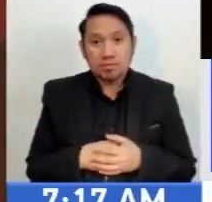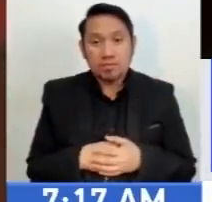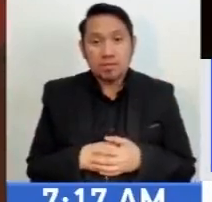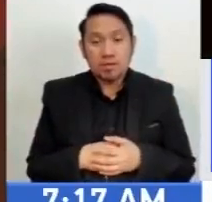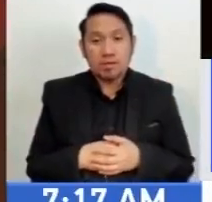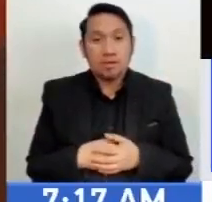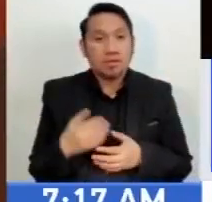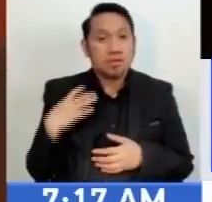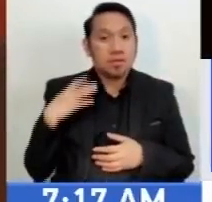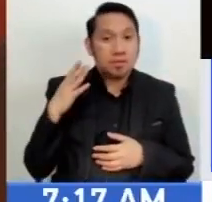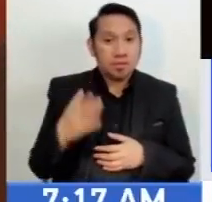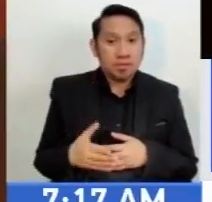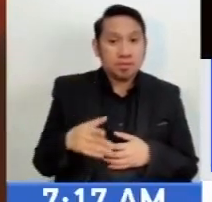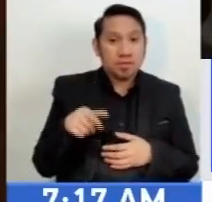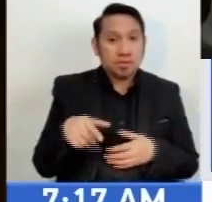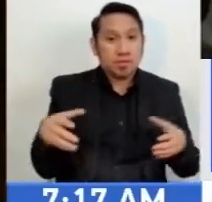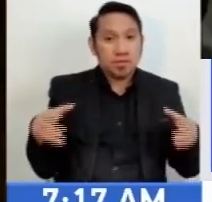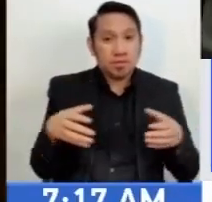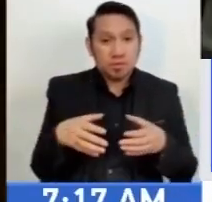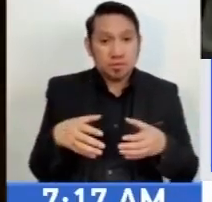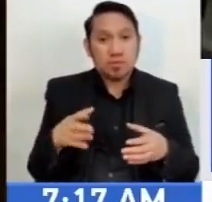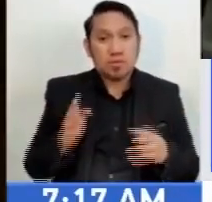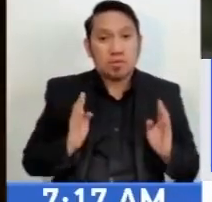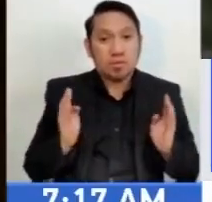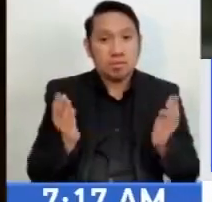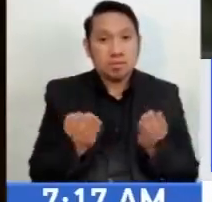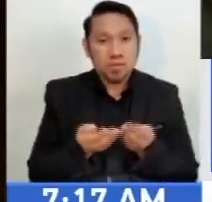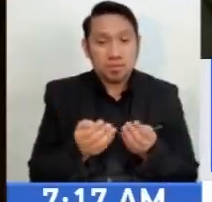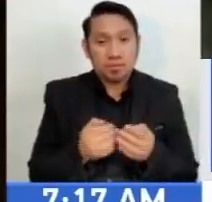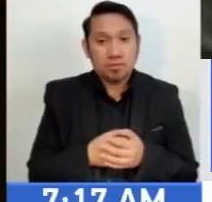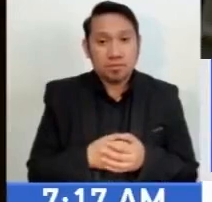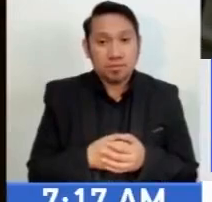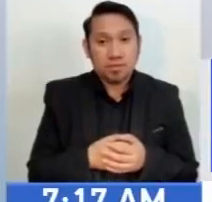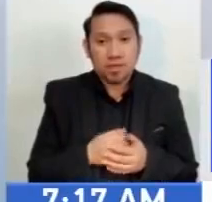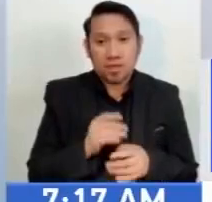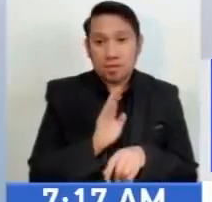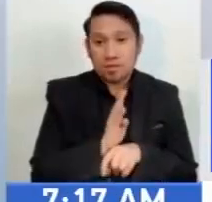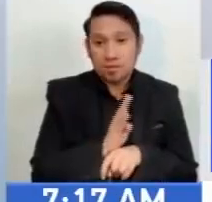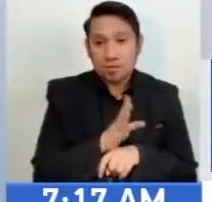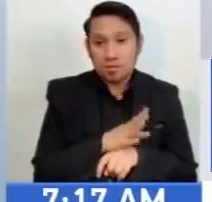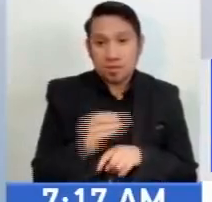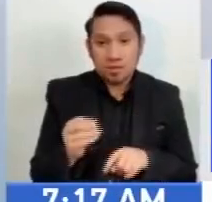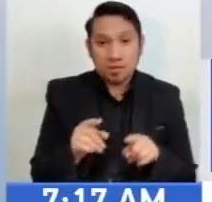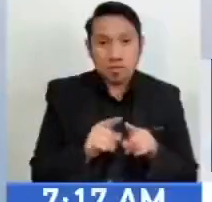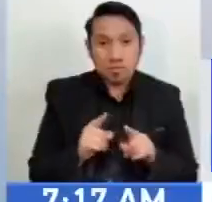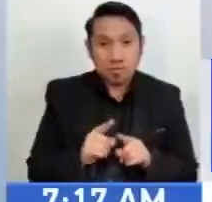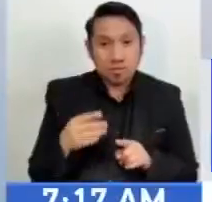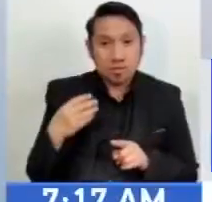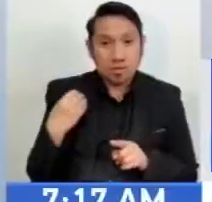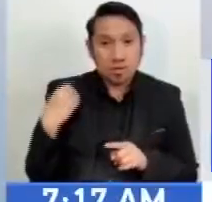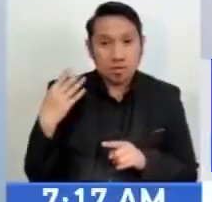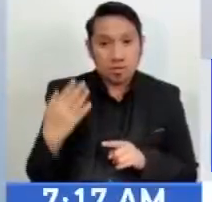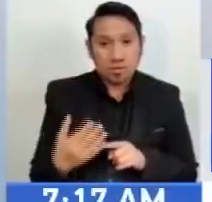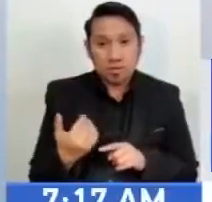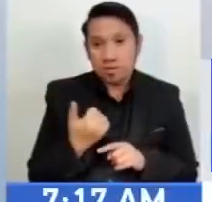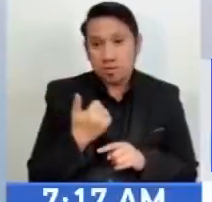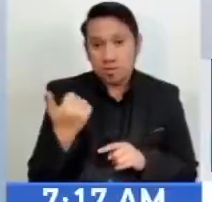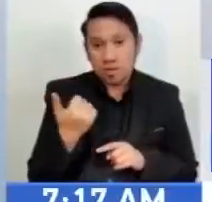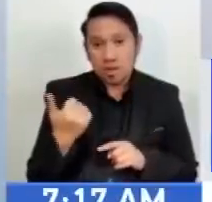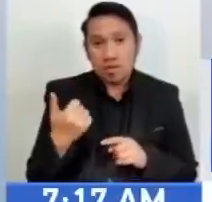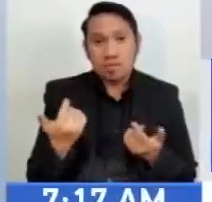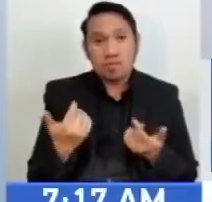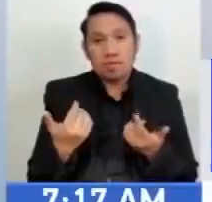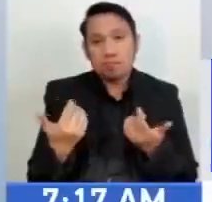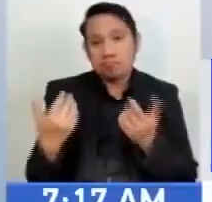Committee, Chairman of the Board din ng GMA Network Films, at opisyal din ng ilang subsidiaries ng GMA Network. President